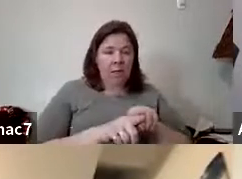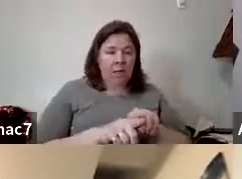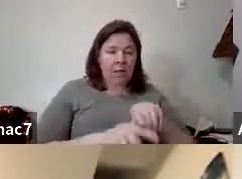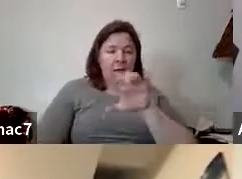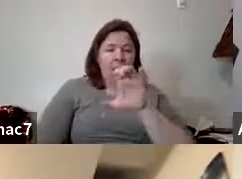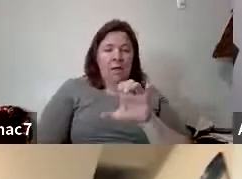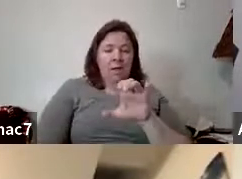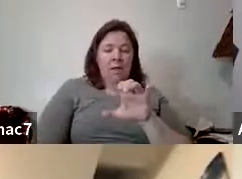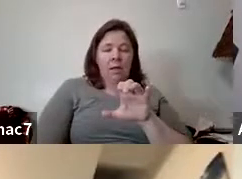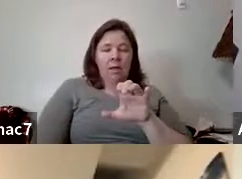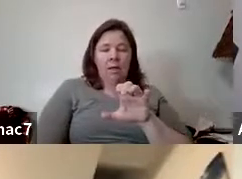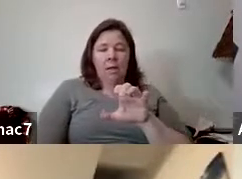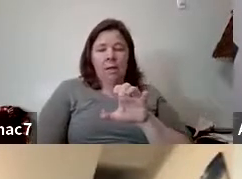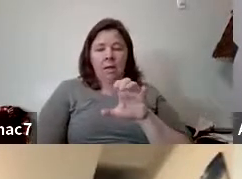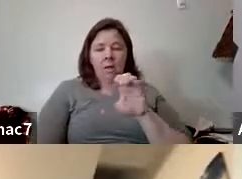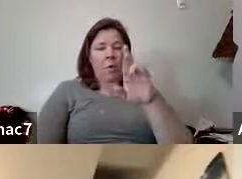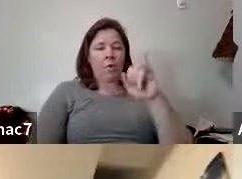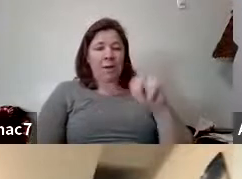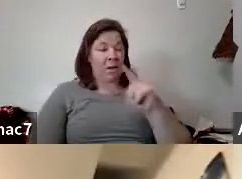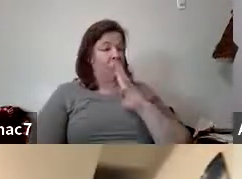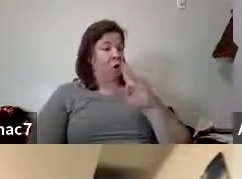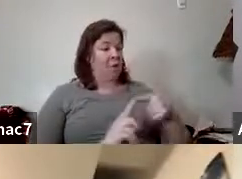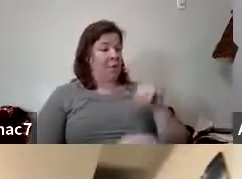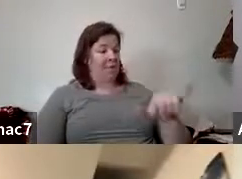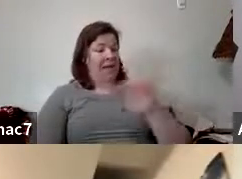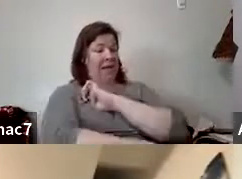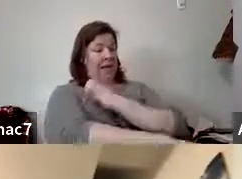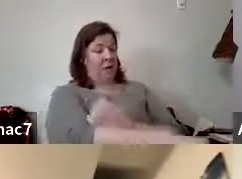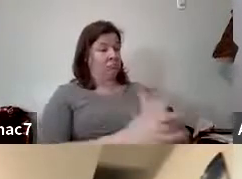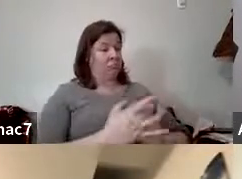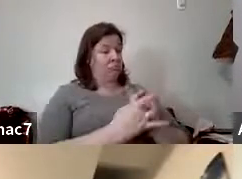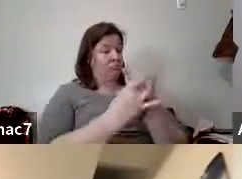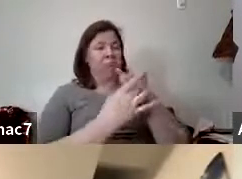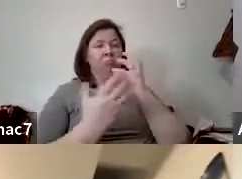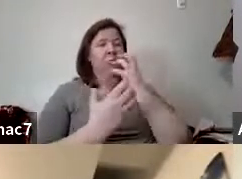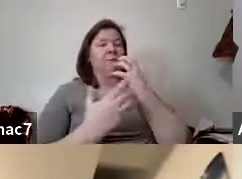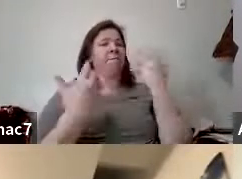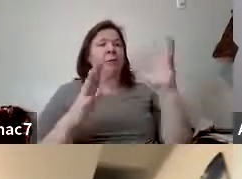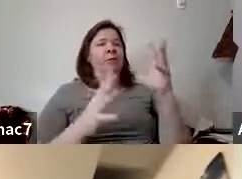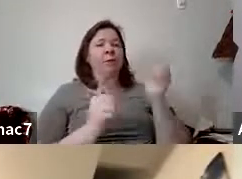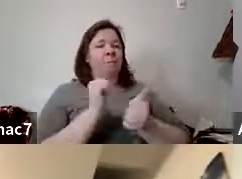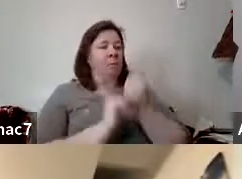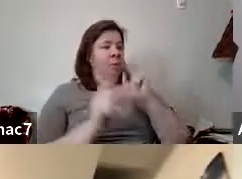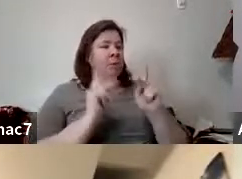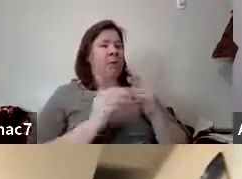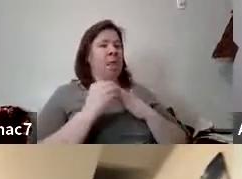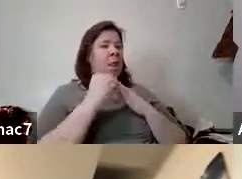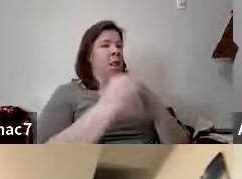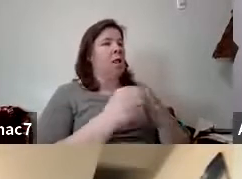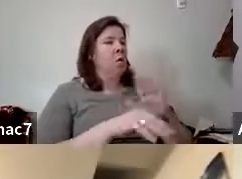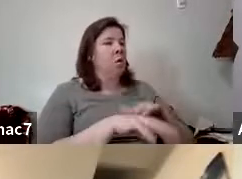Corinne talks about all the time, that energy, once you connect with that energy, then it's a done deal. So many people have been led to